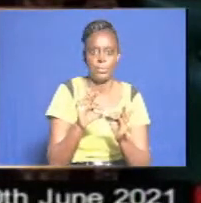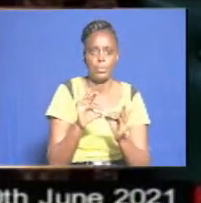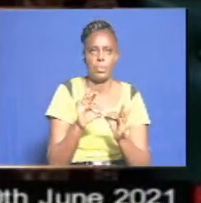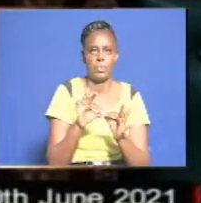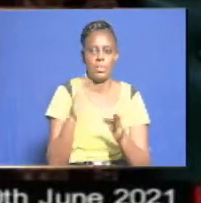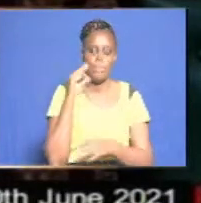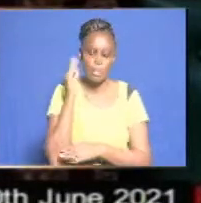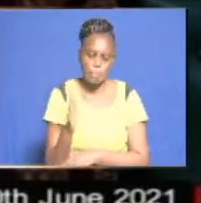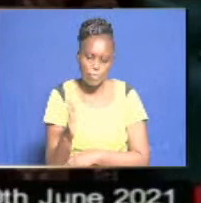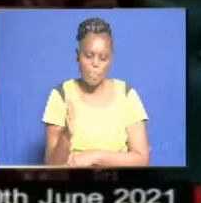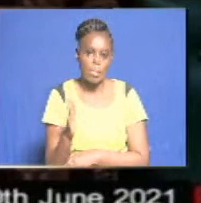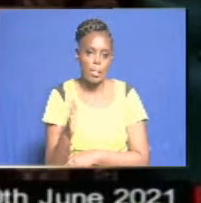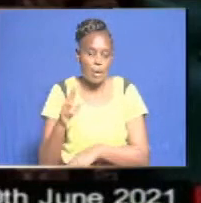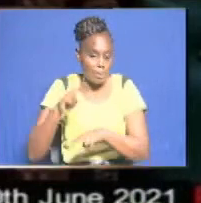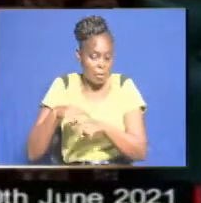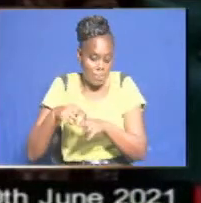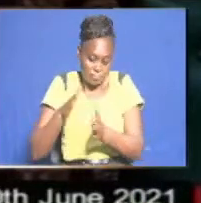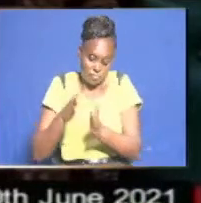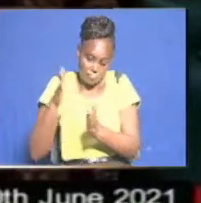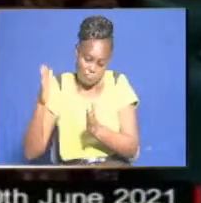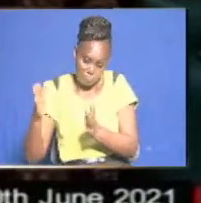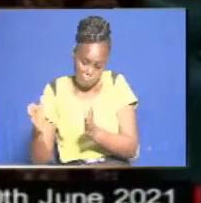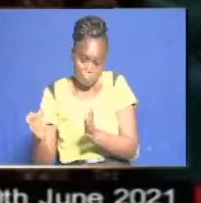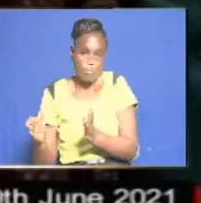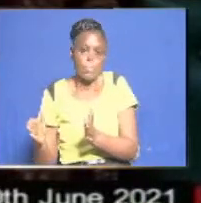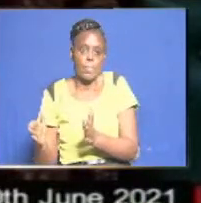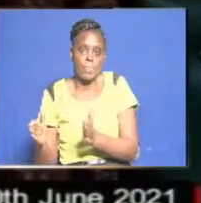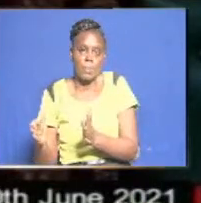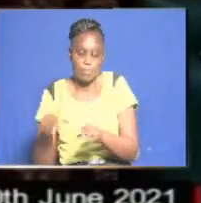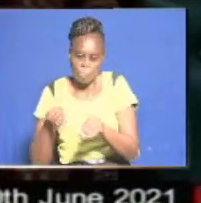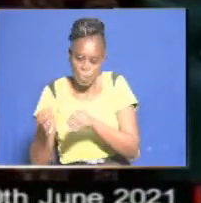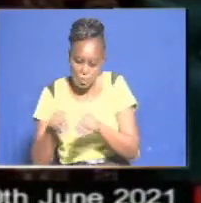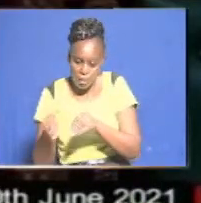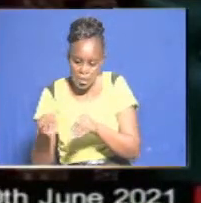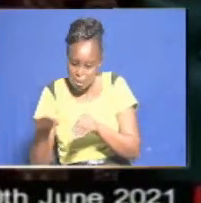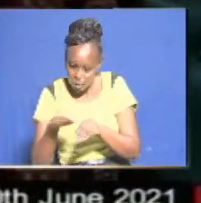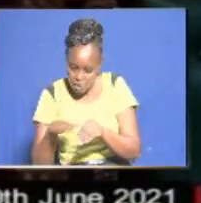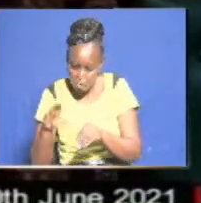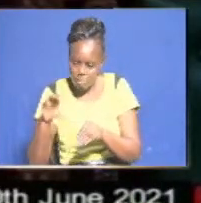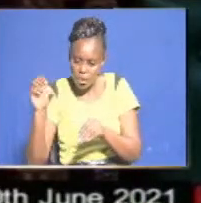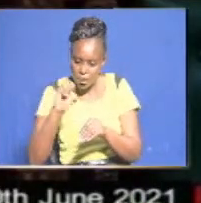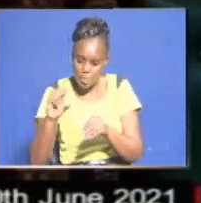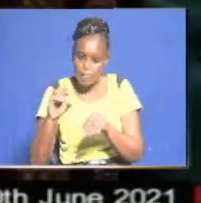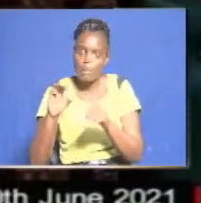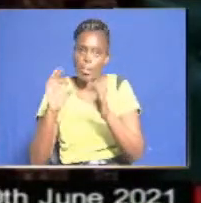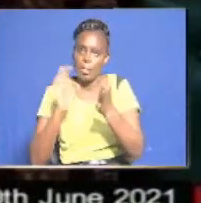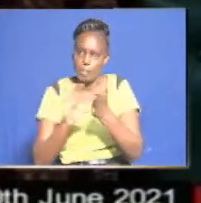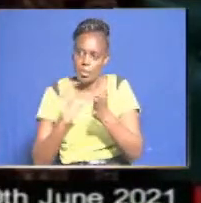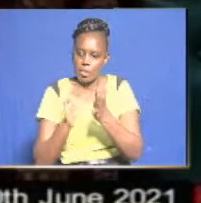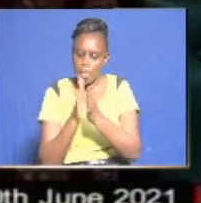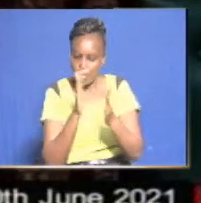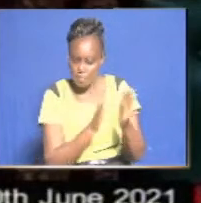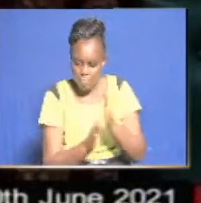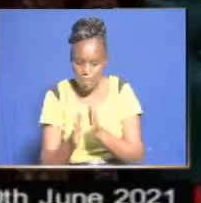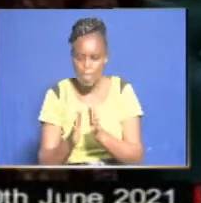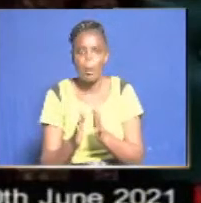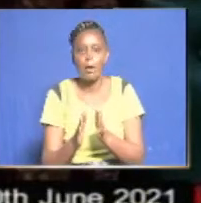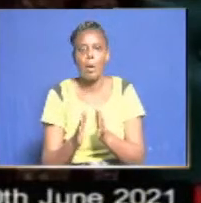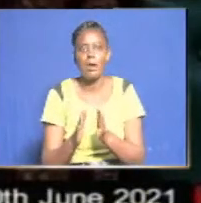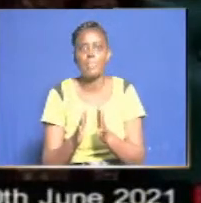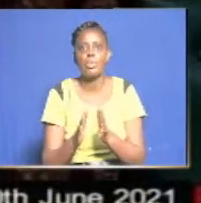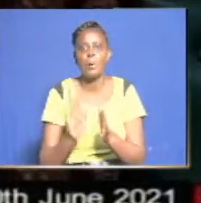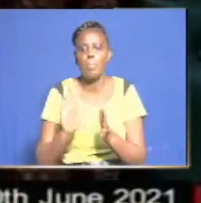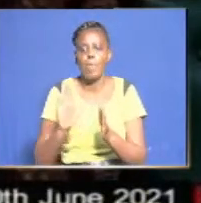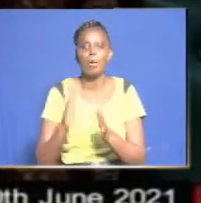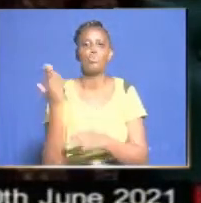seat and adjacent to the public servants' benches to enable the Cabinet Secretary for National Treasury and Planning to discharge his